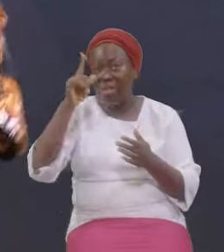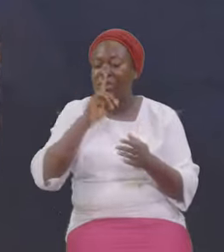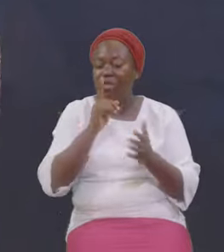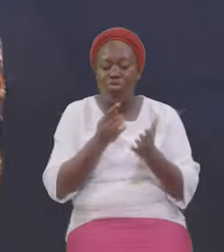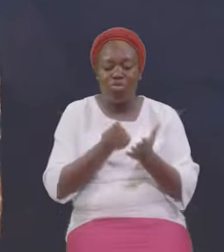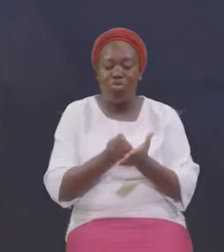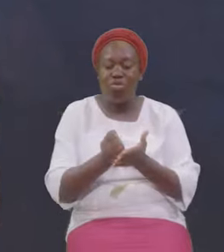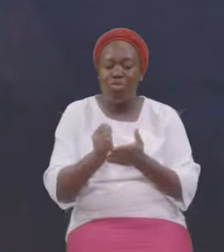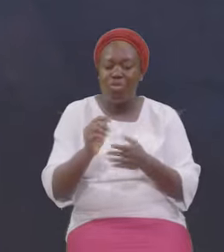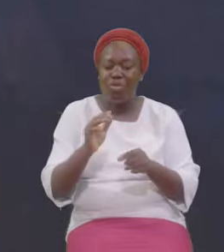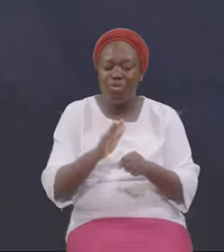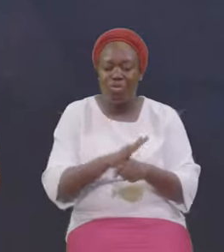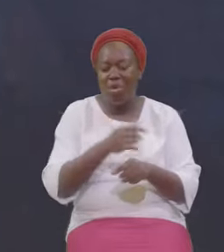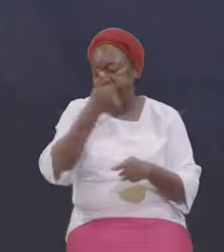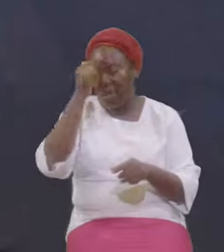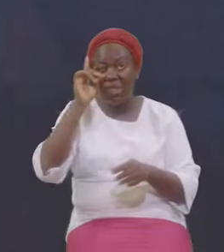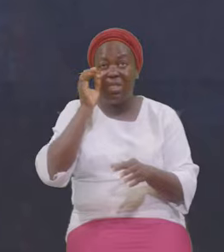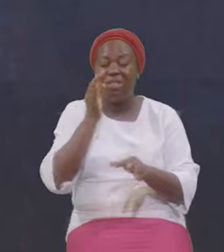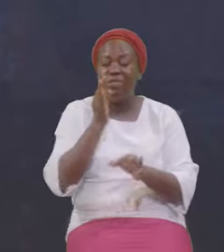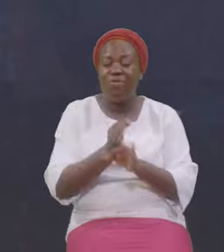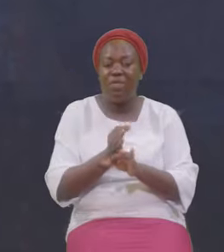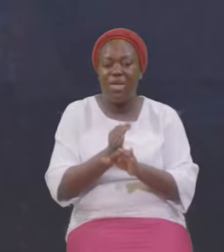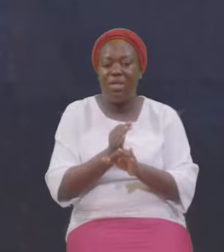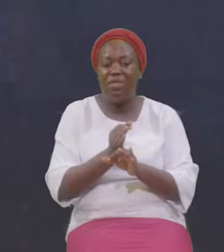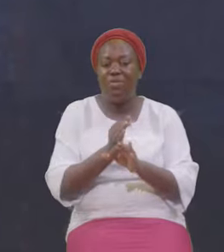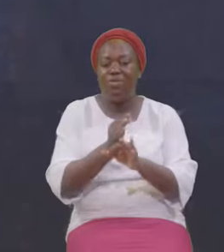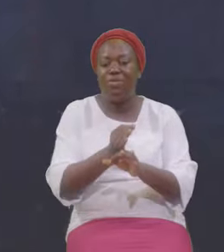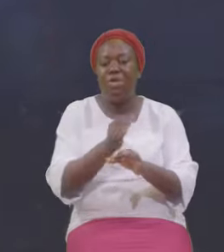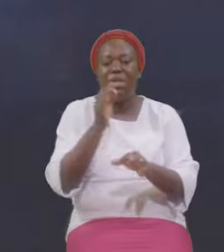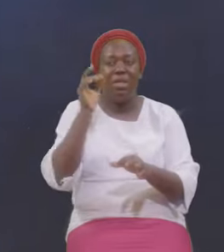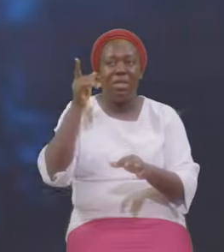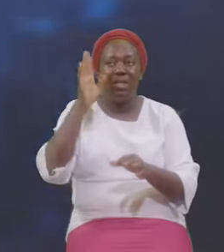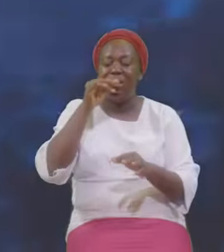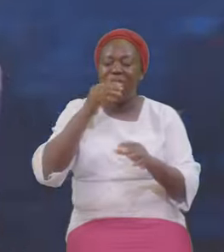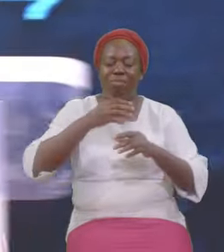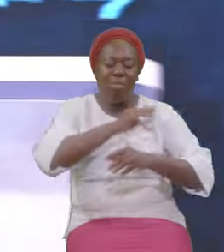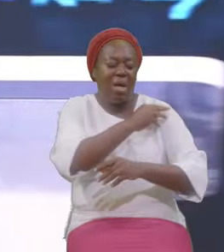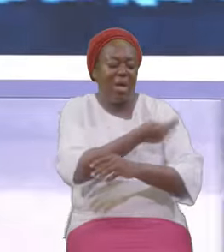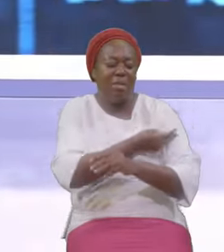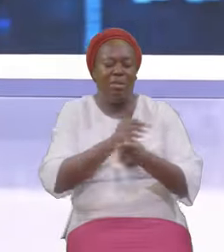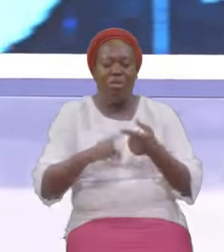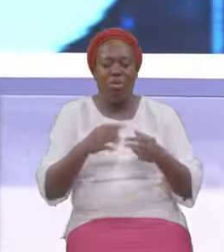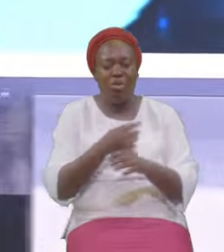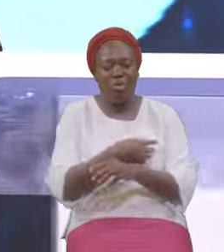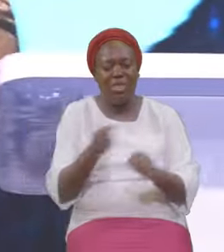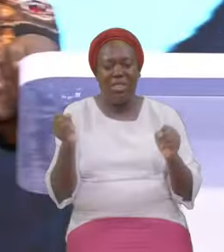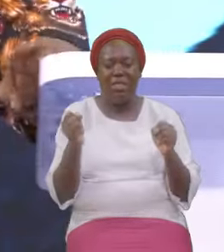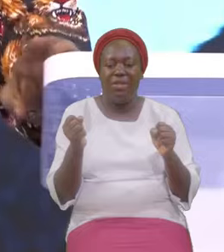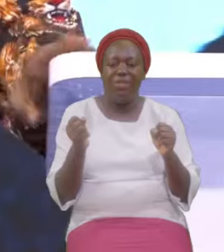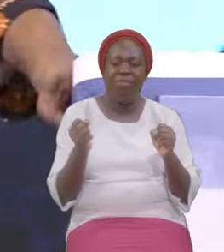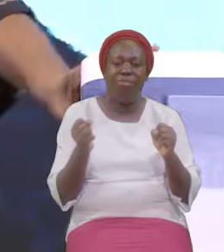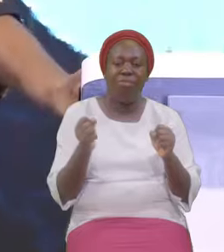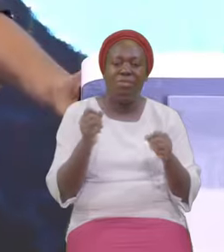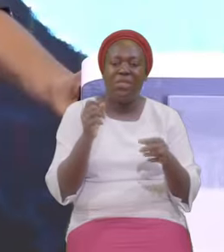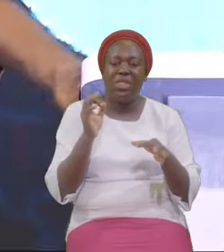because he's faithful, he's mighty to save. Mighty to save. If your sins